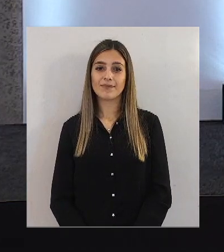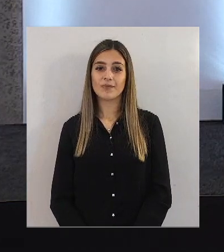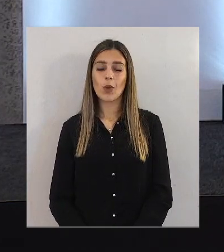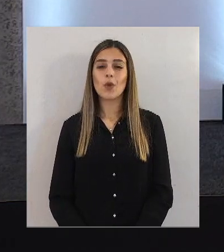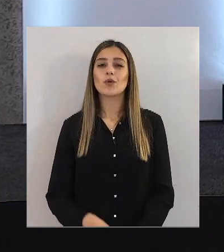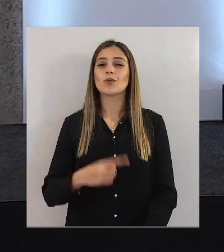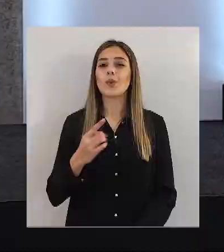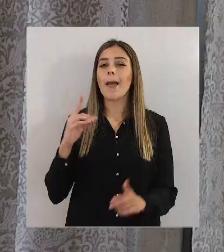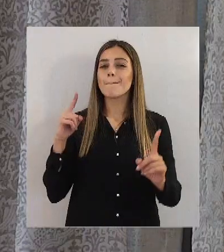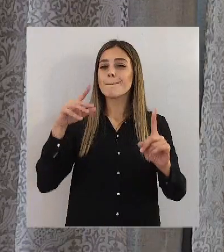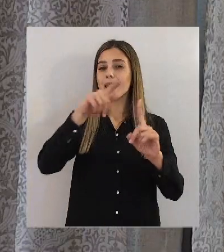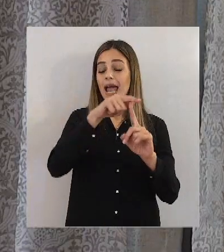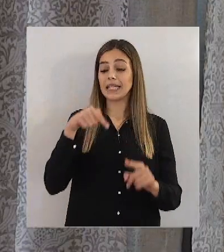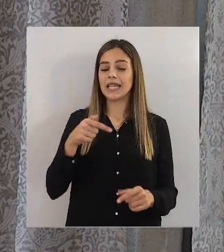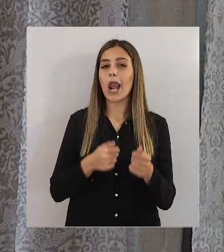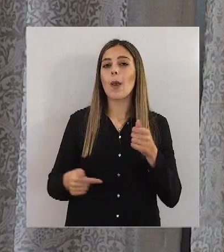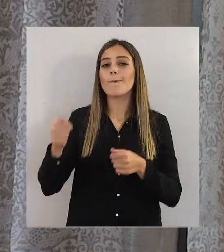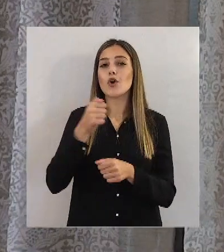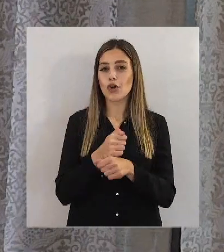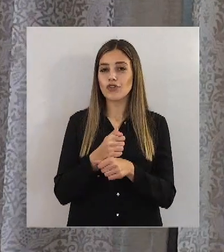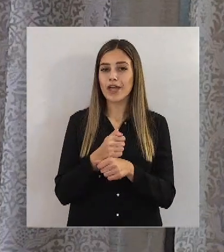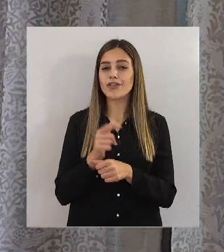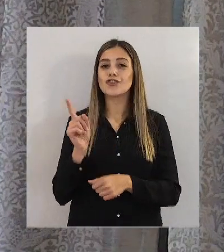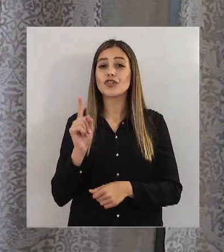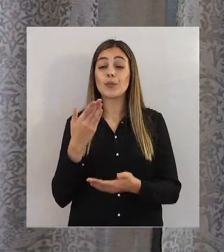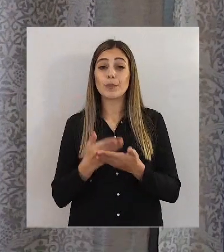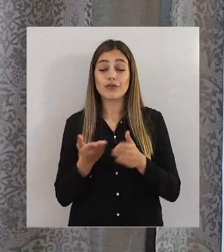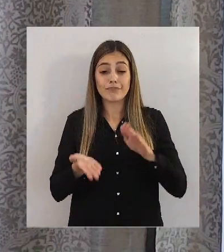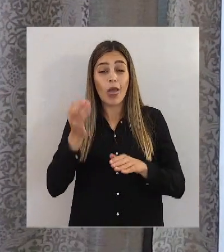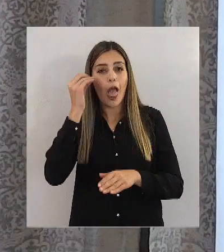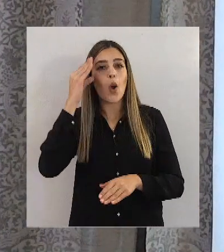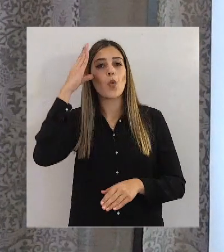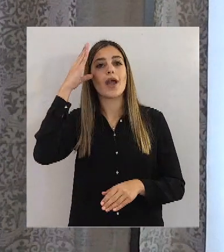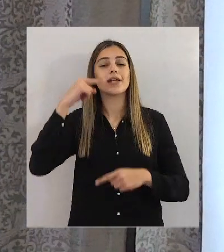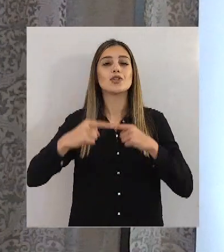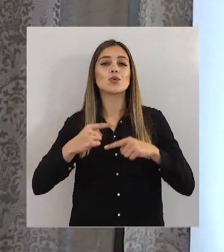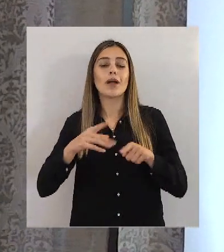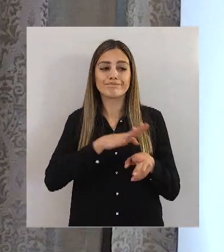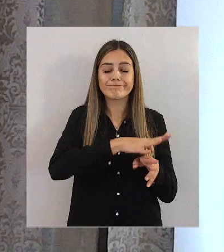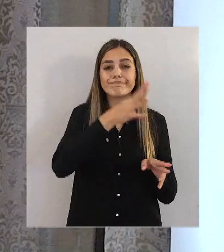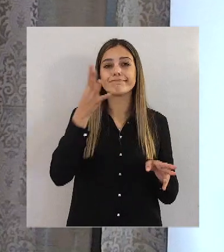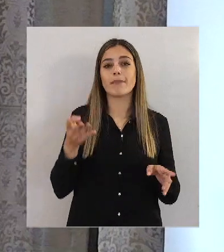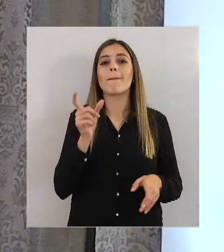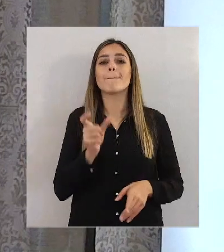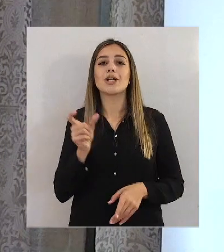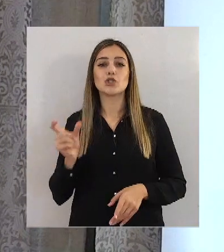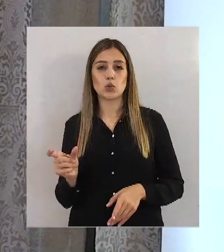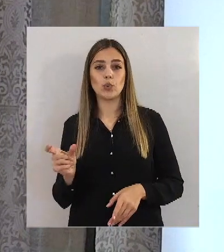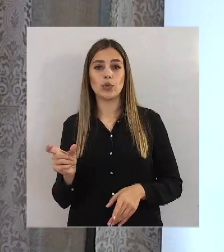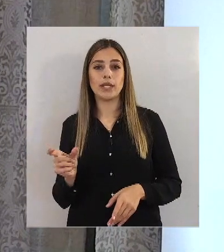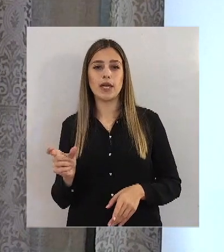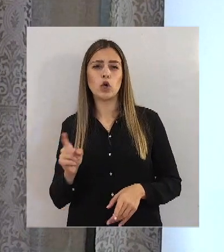overarching objectives of the Transport project was to raise awareness to LGBT persons about the health risks and